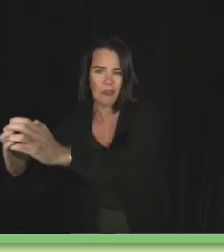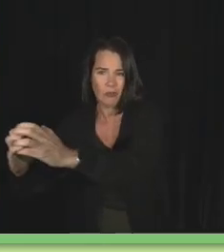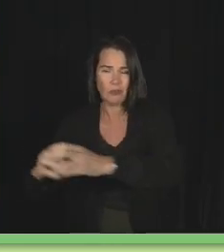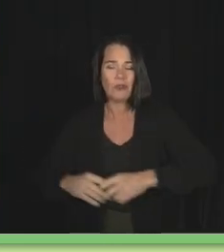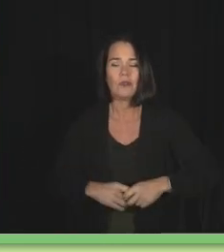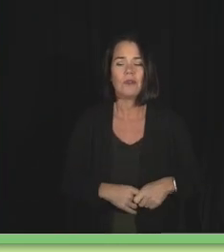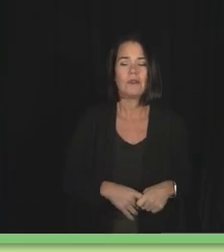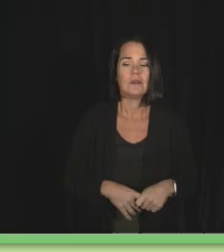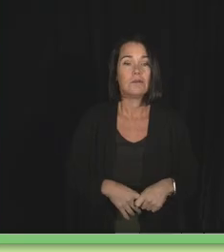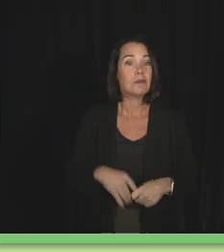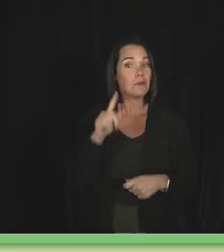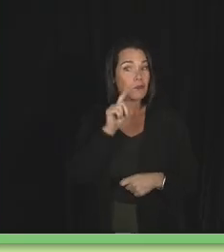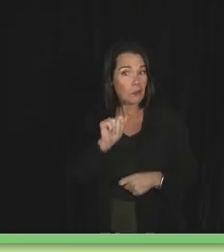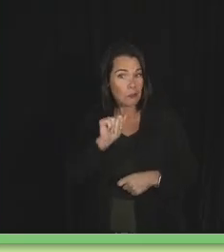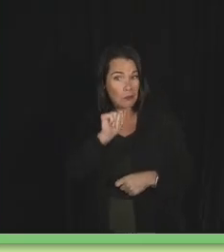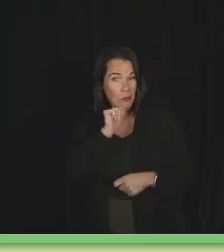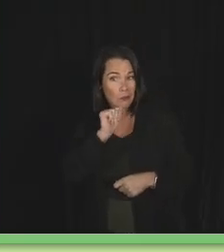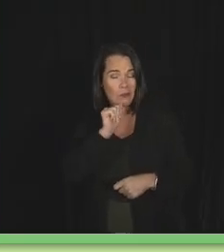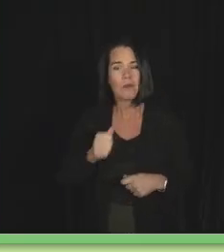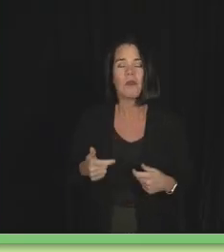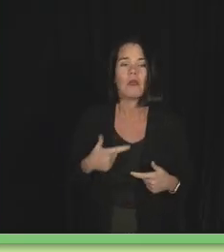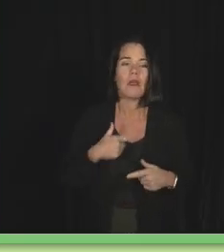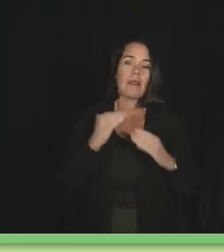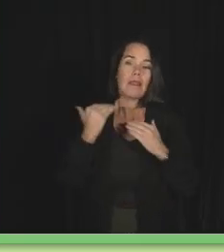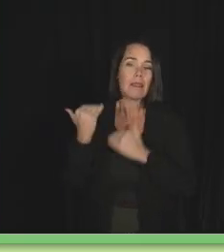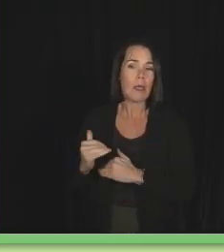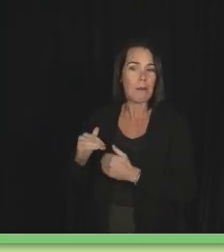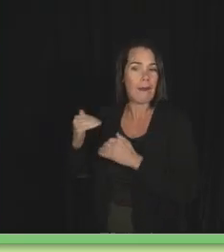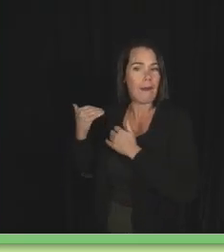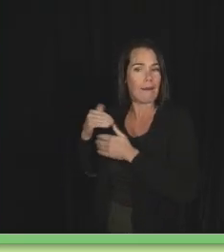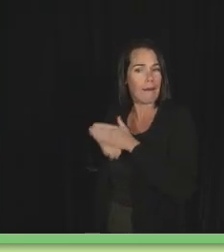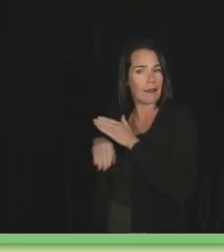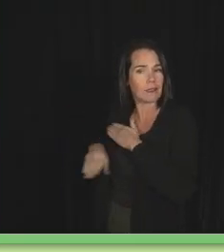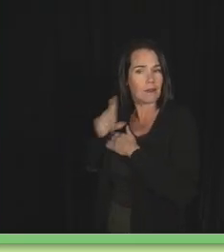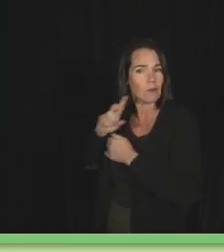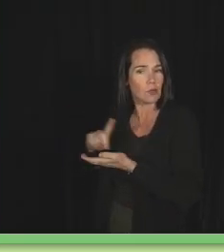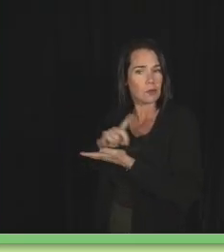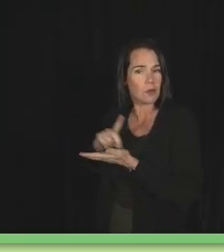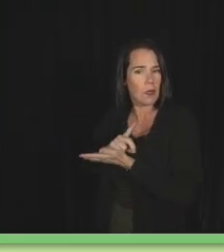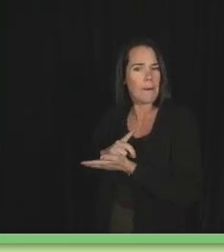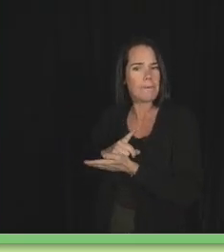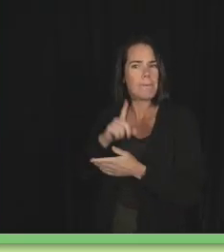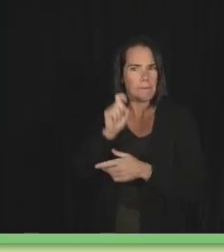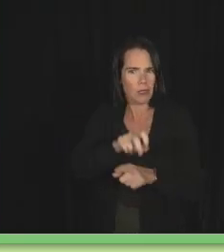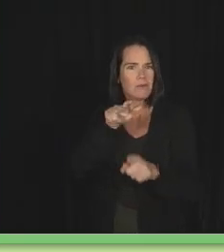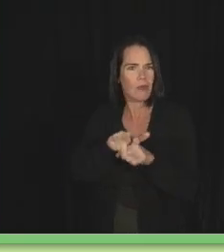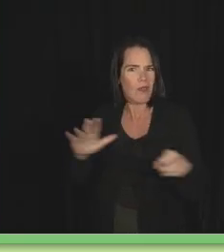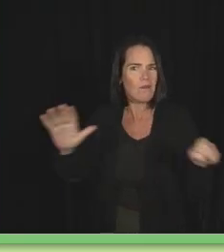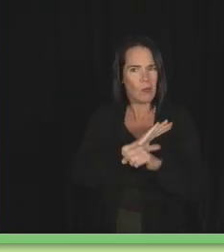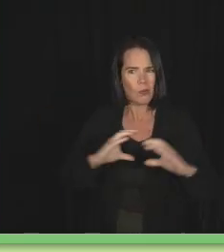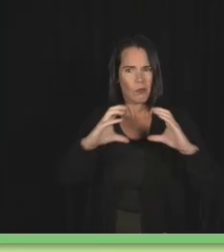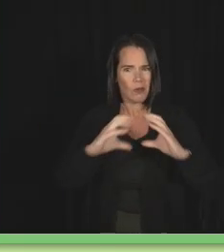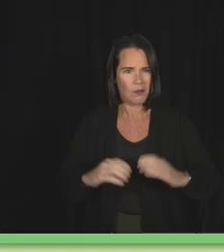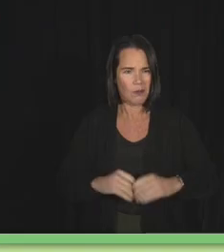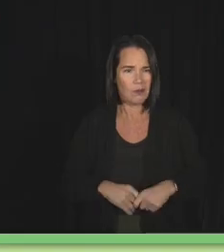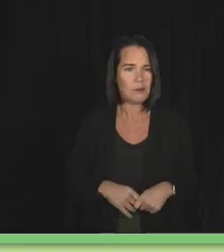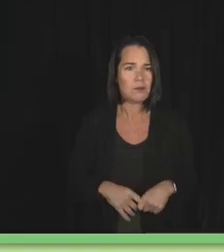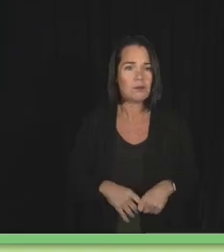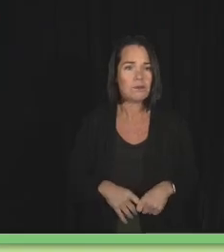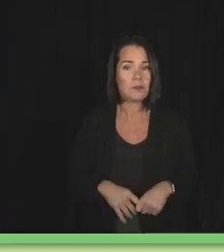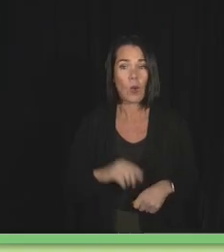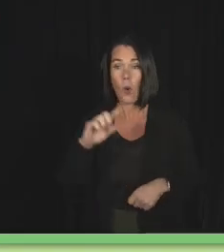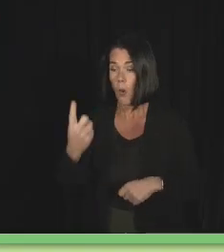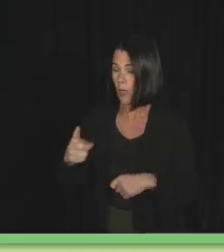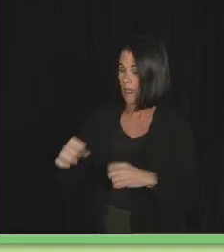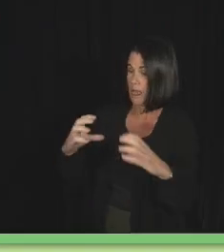For privacy, limiting the access to the directories should be done on the per container basis. Only the container